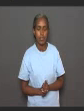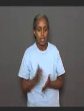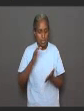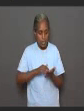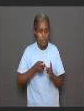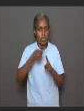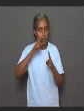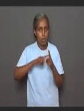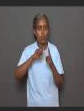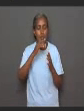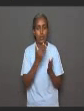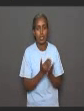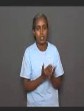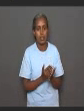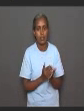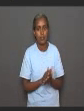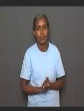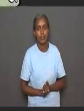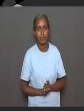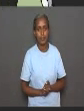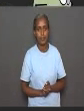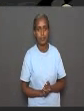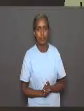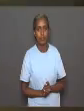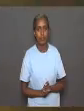Let's get back to our lesson.